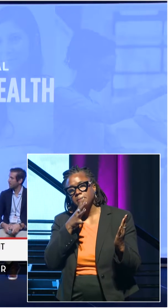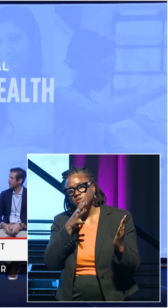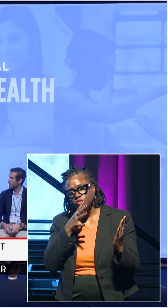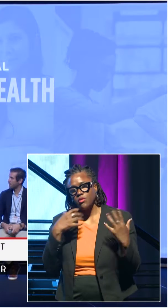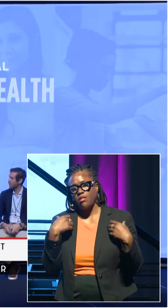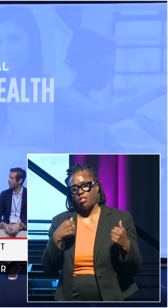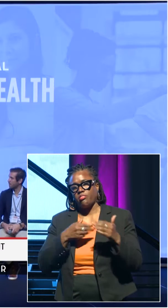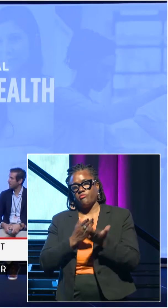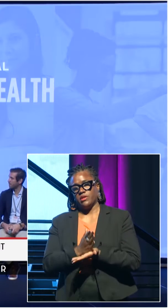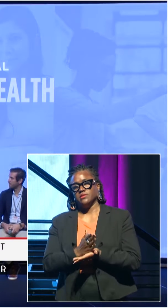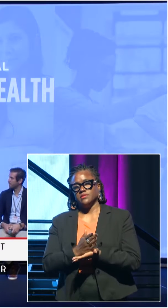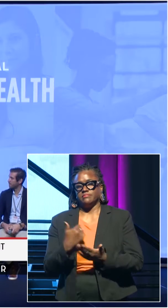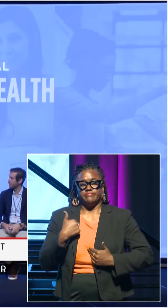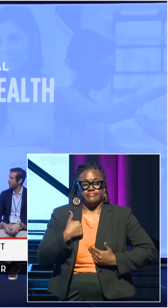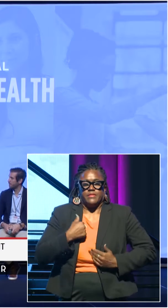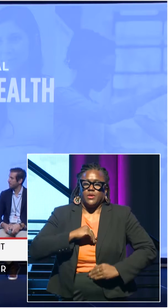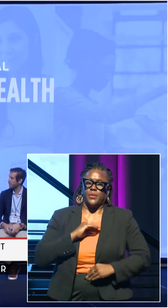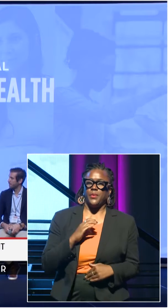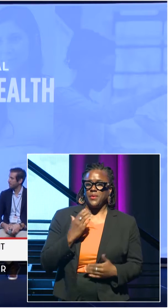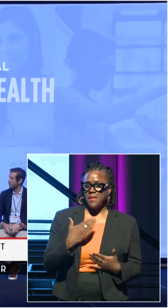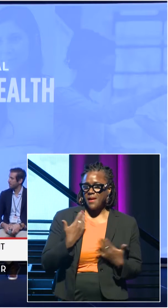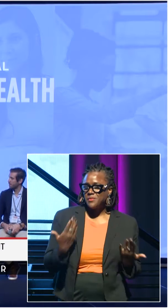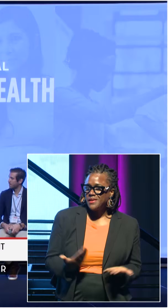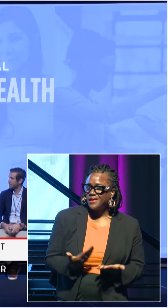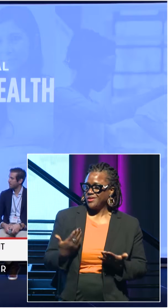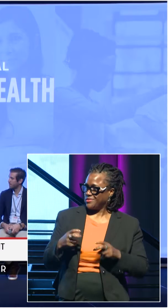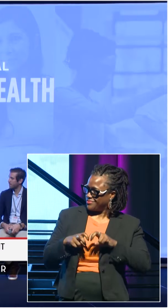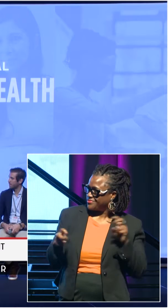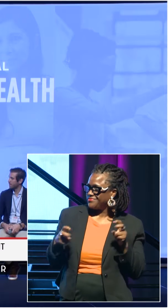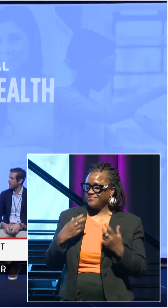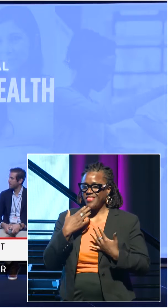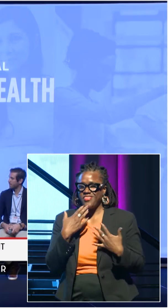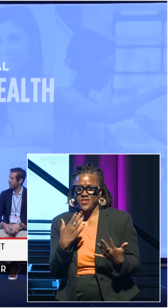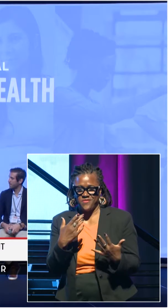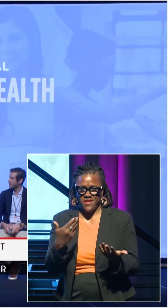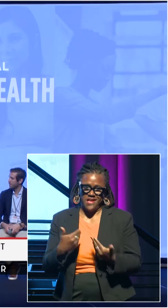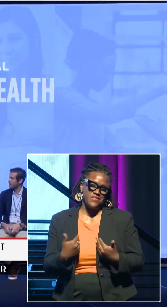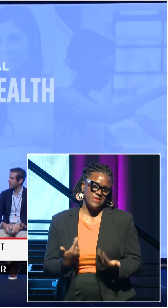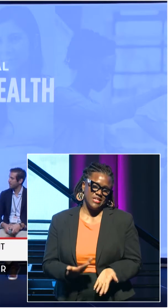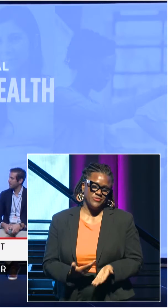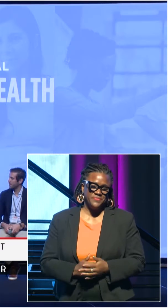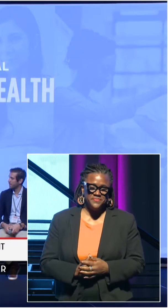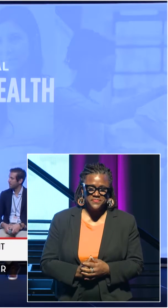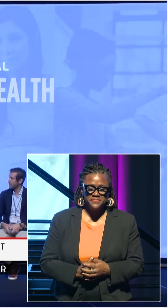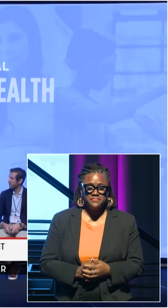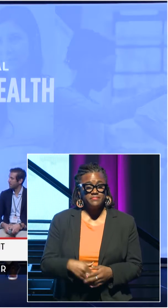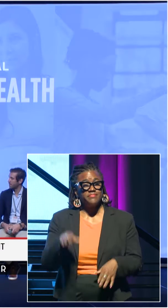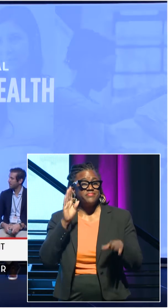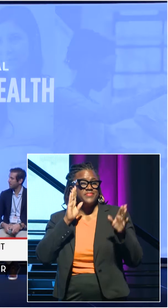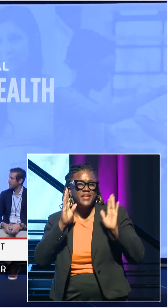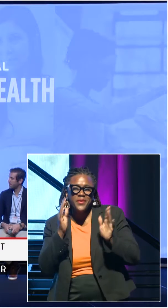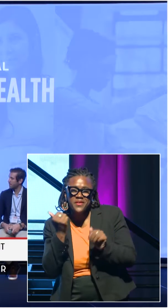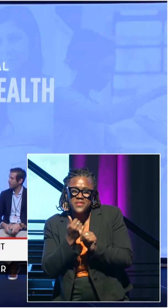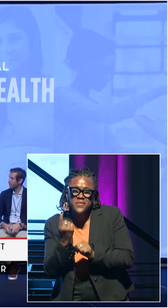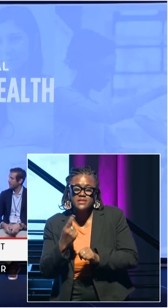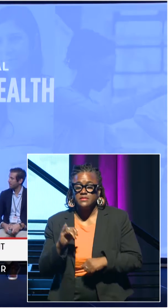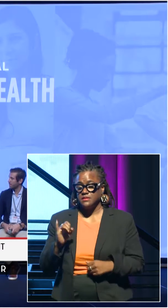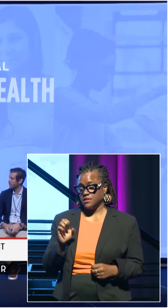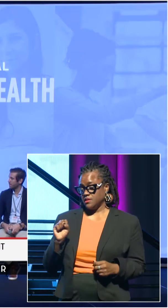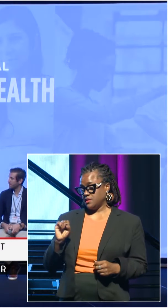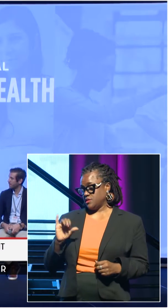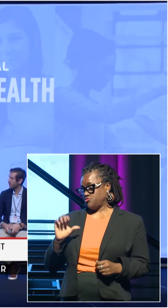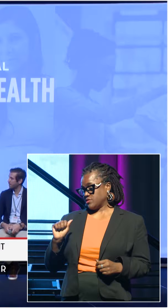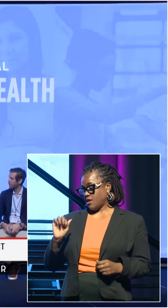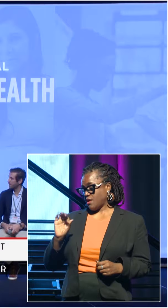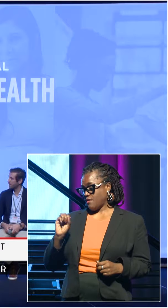rights. And I'm so happy to be here and amongst you all. Thank you for having me. Hello, everyone. My name is Jessica